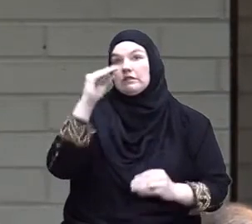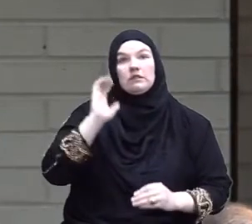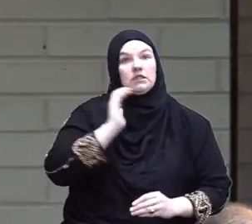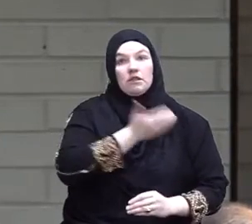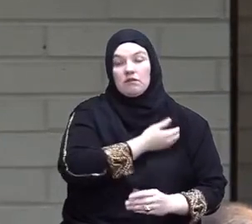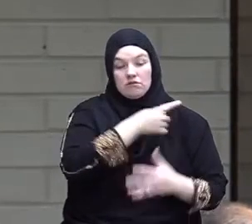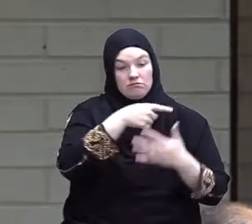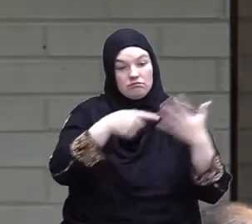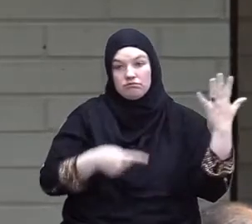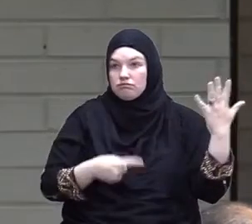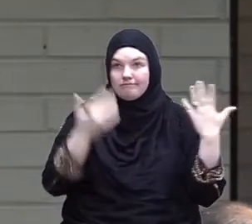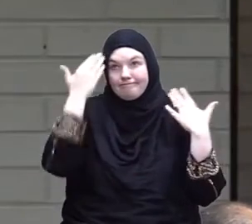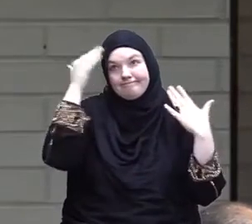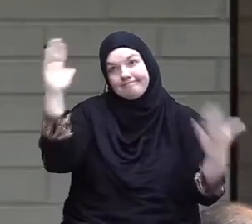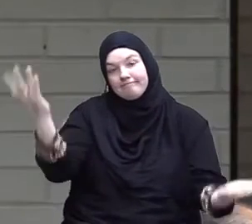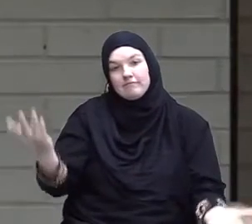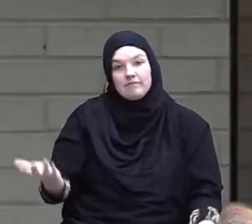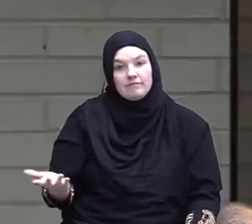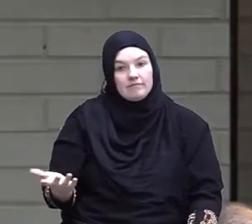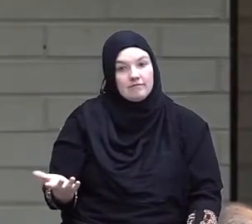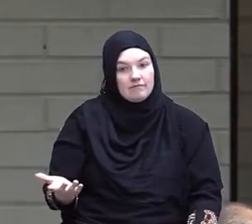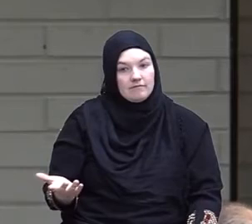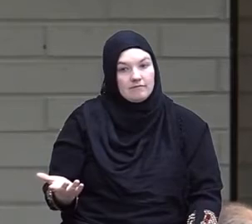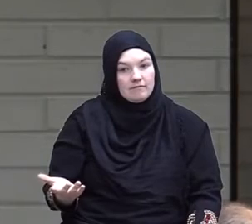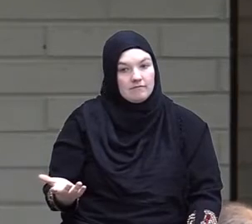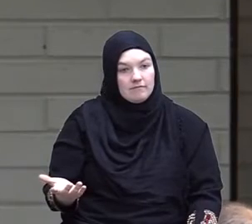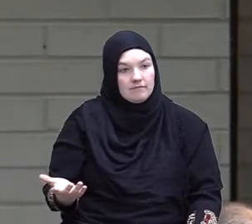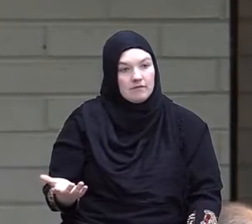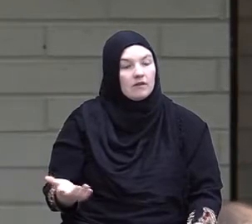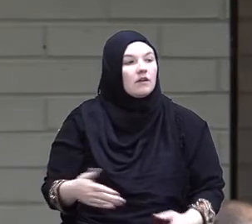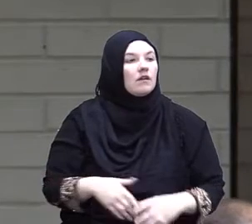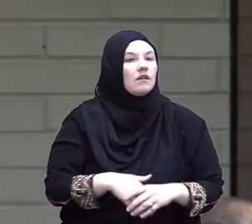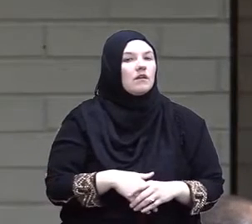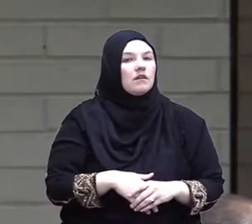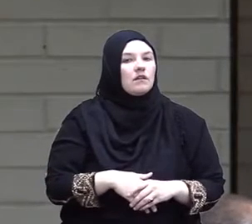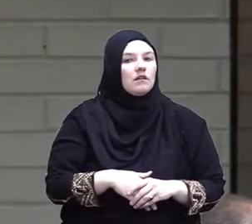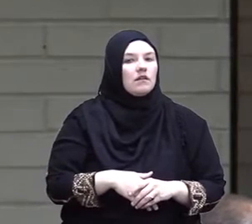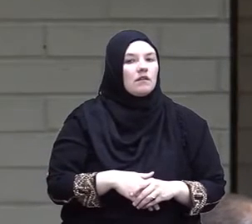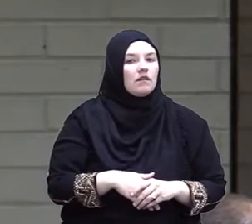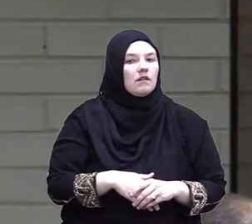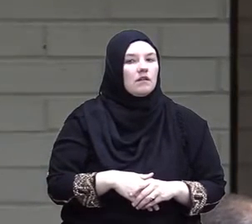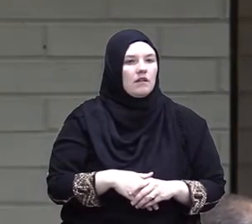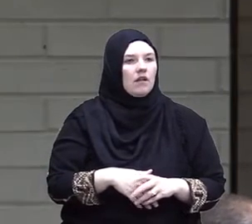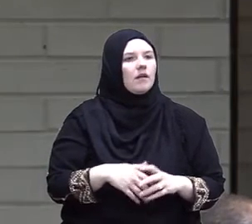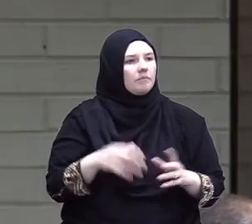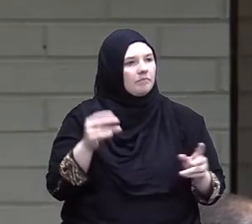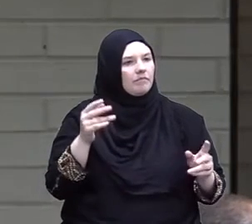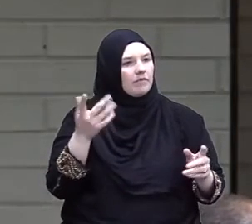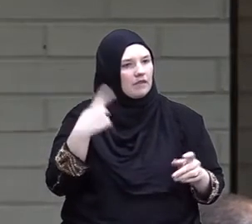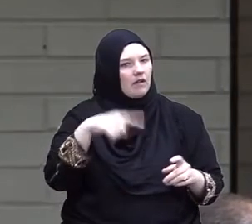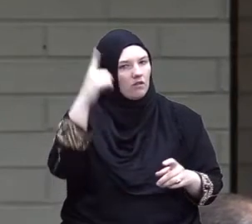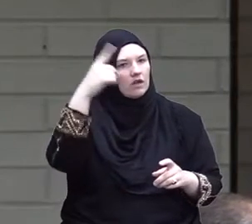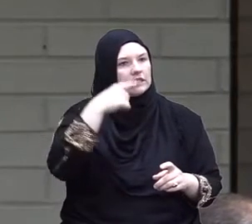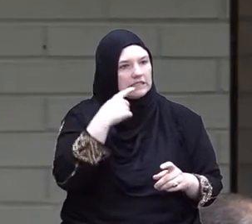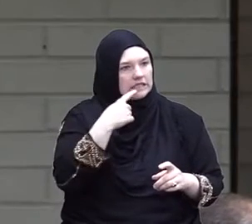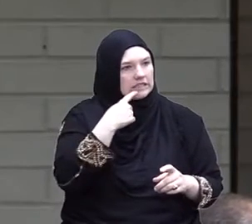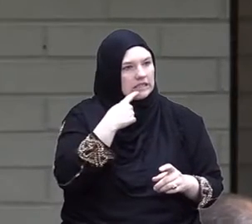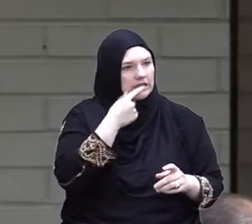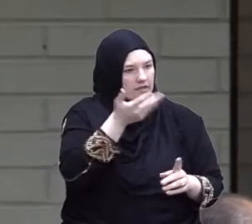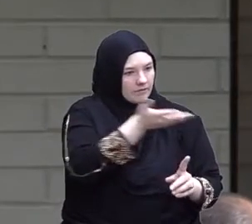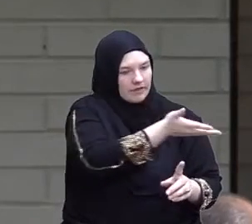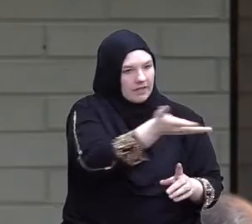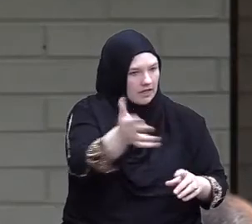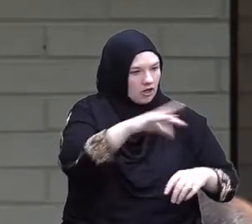this? One may ask, but those things apparently were present, right? But Allah